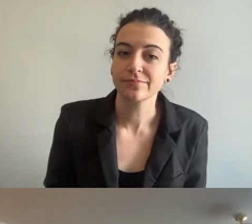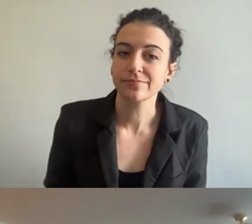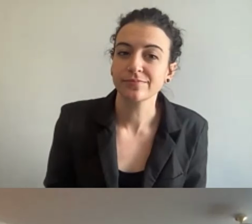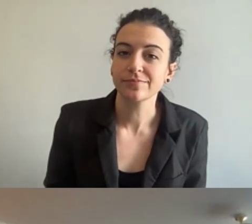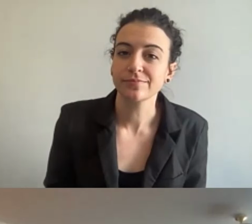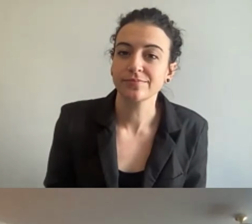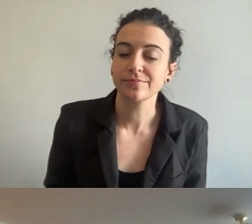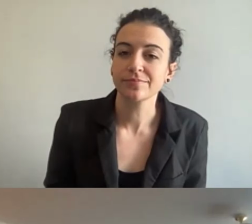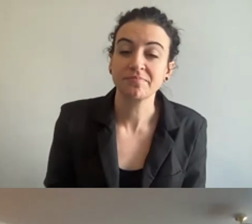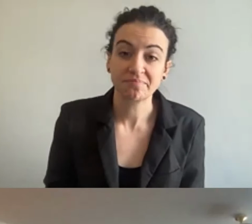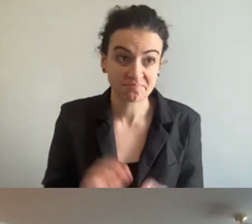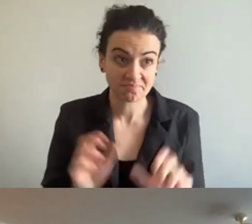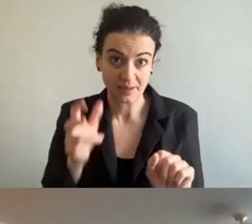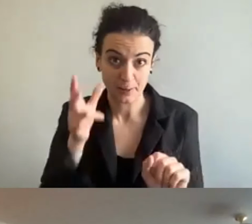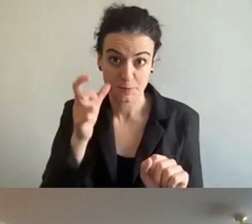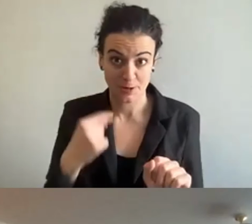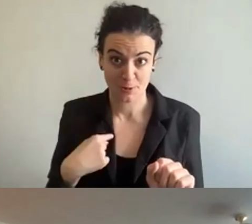Can you hear me?